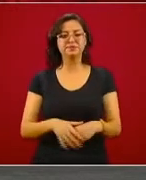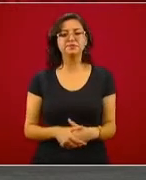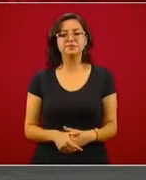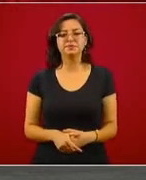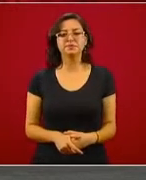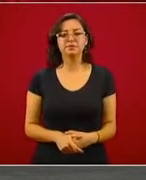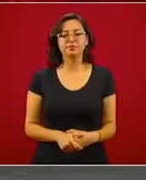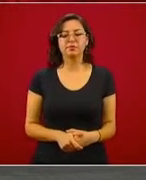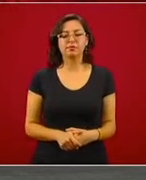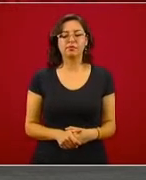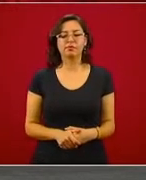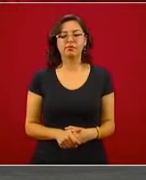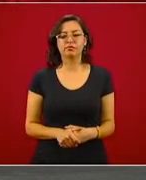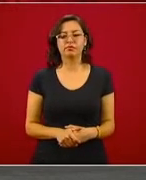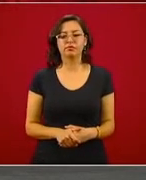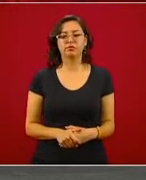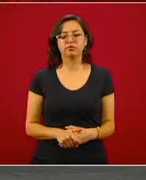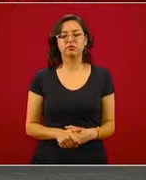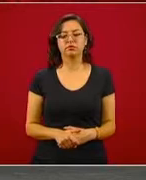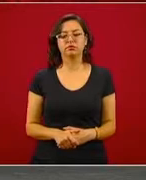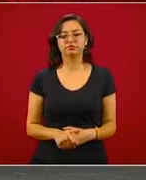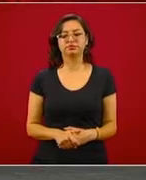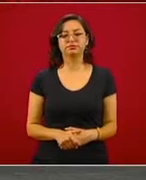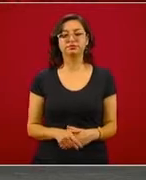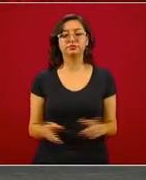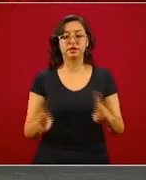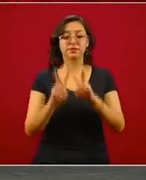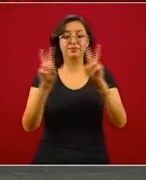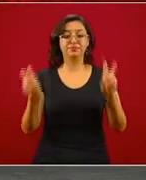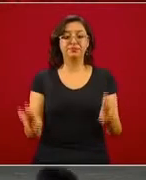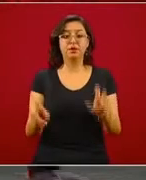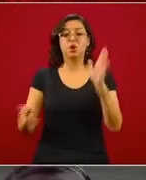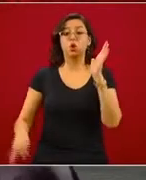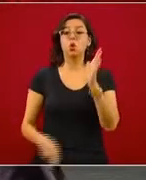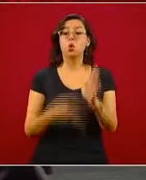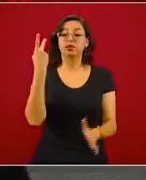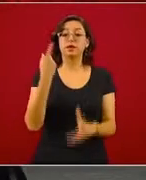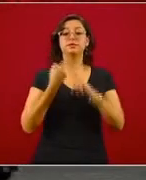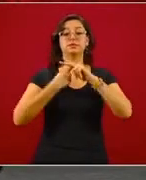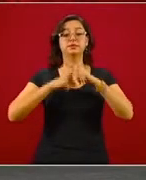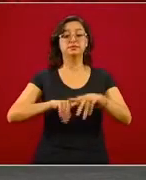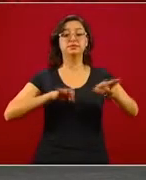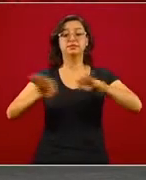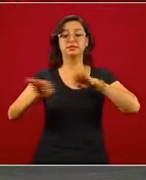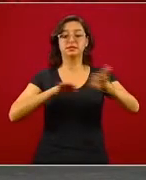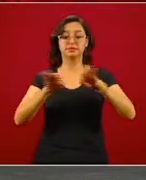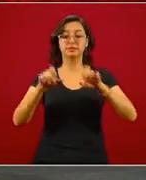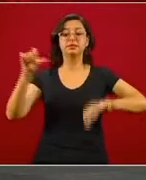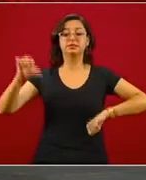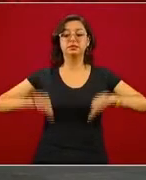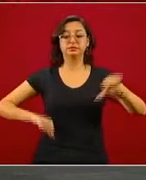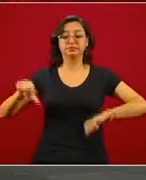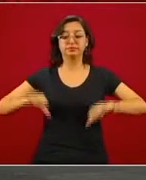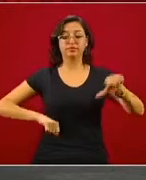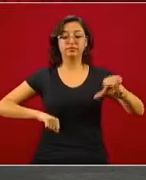last week. The subject, reopening the economy.